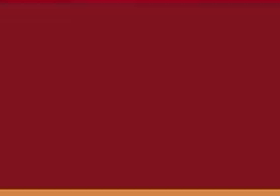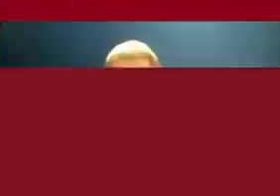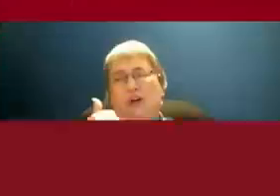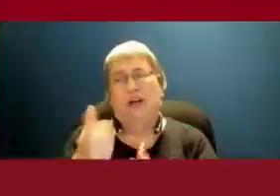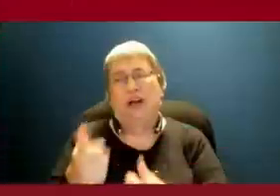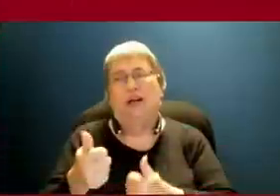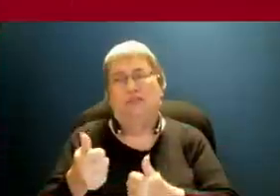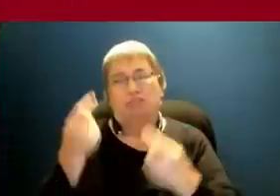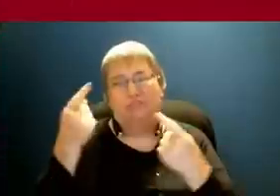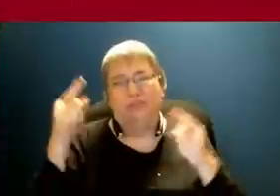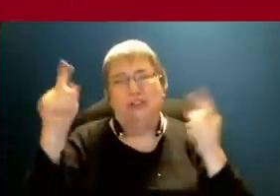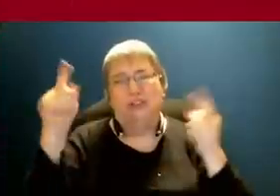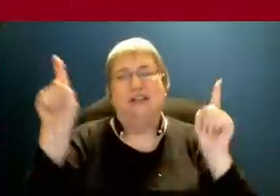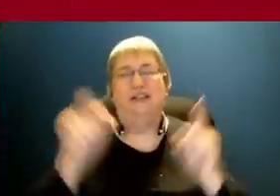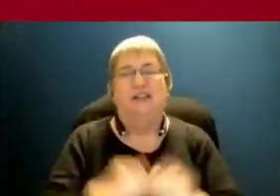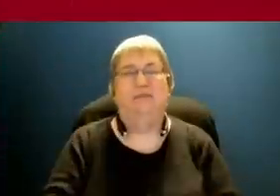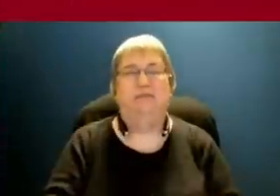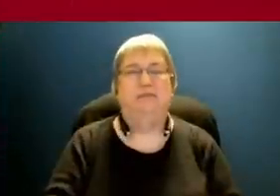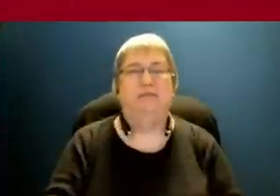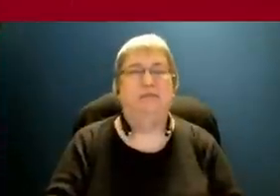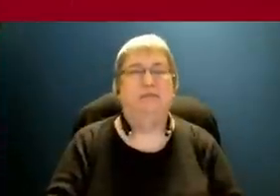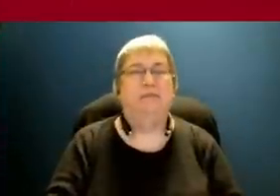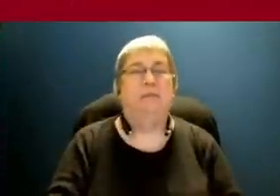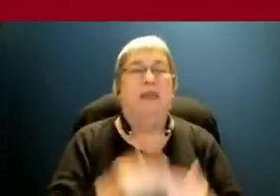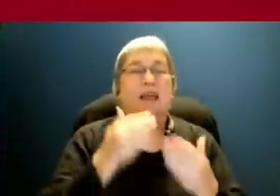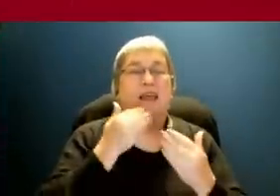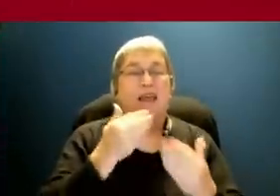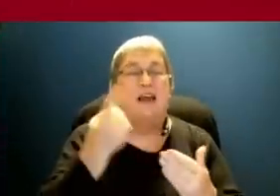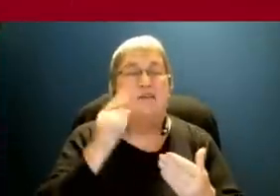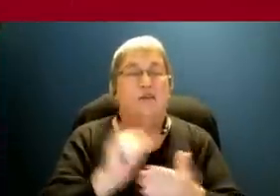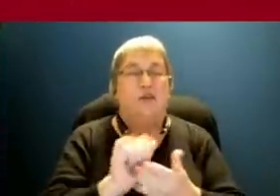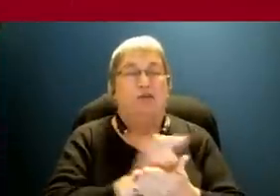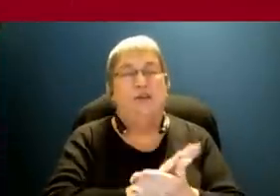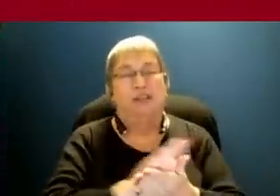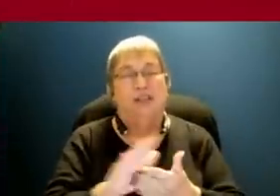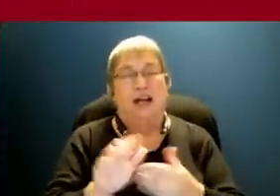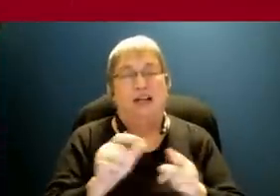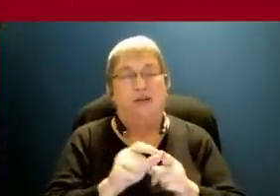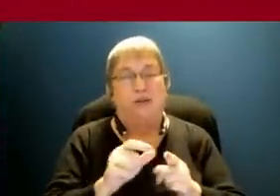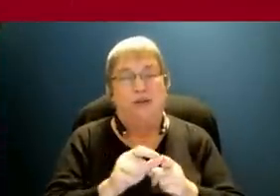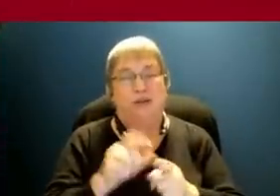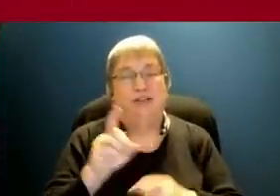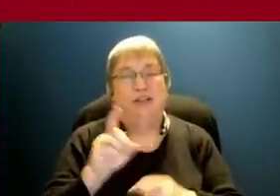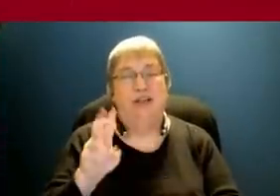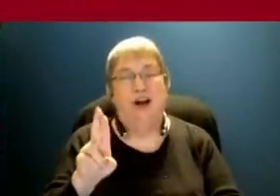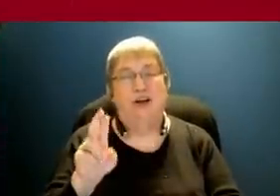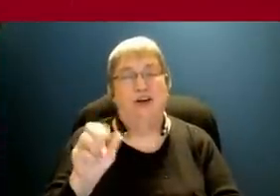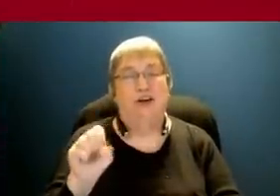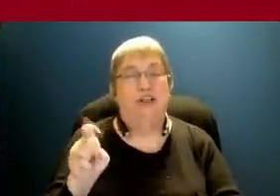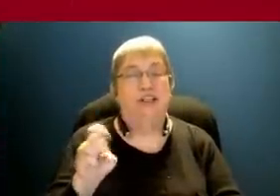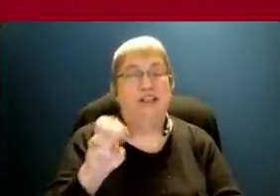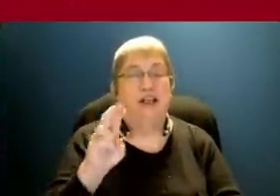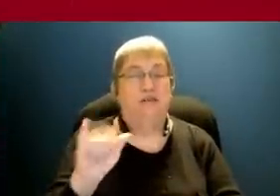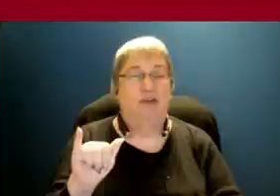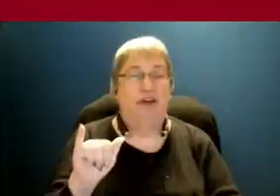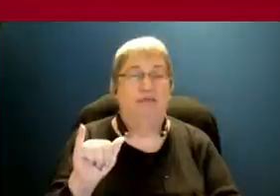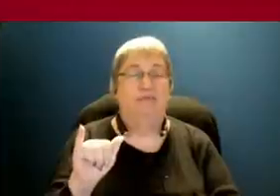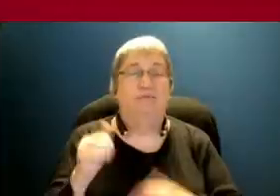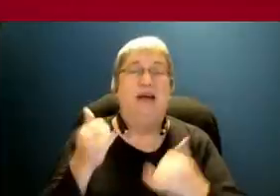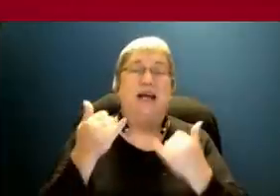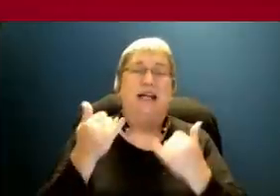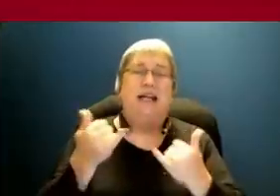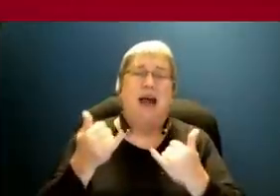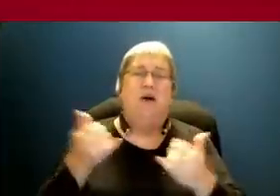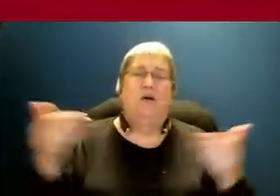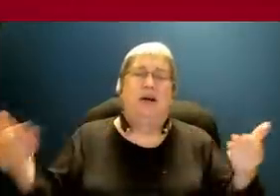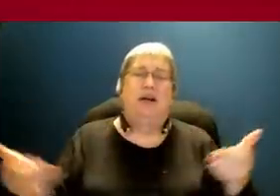success. Thank you for those kind words, Dr. Savory. I would now like to introduce you to our